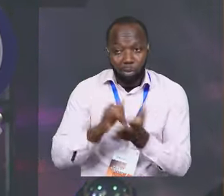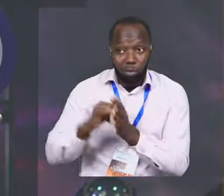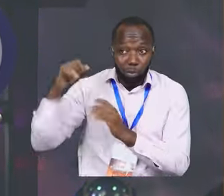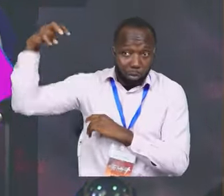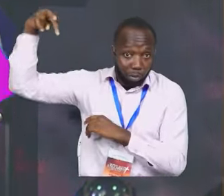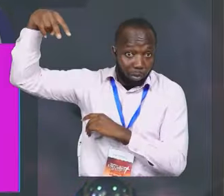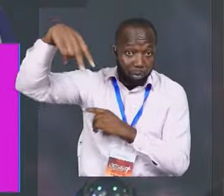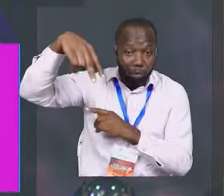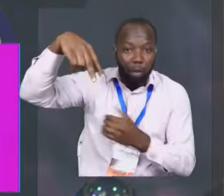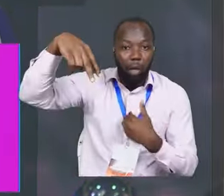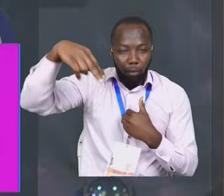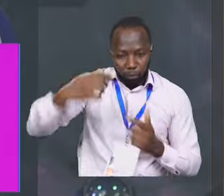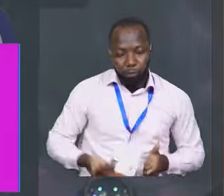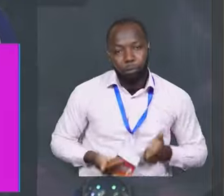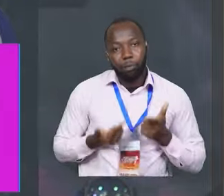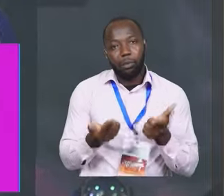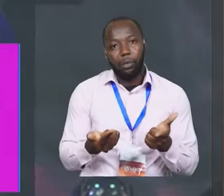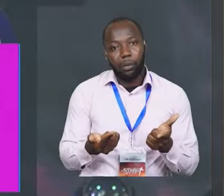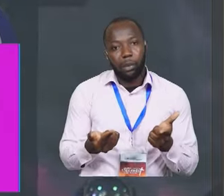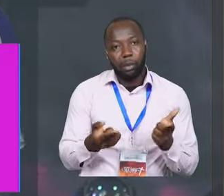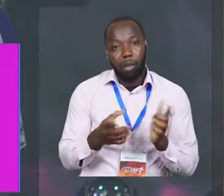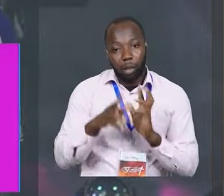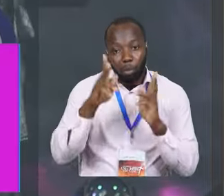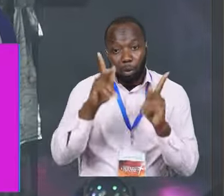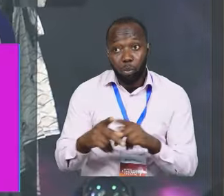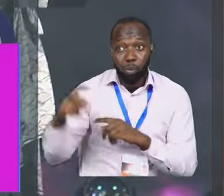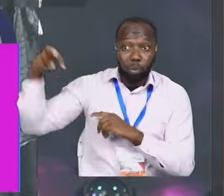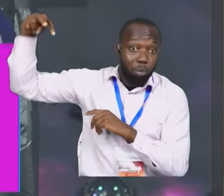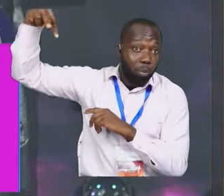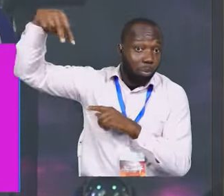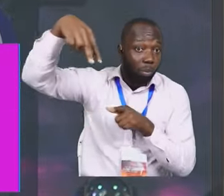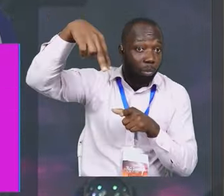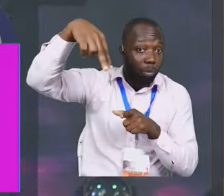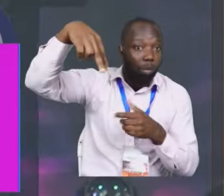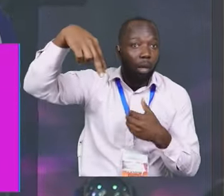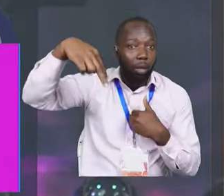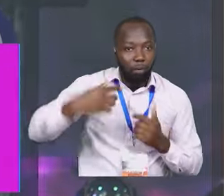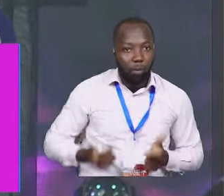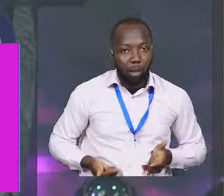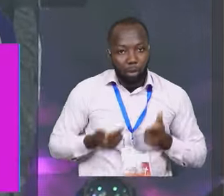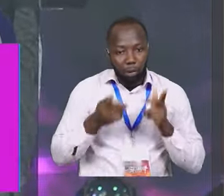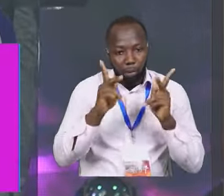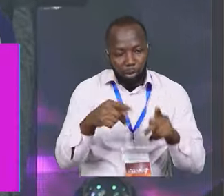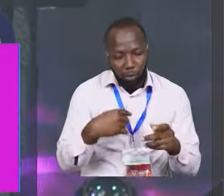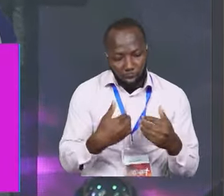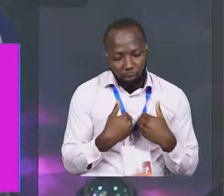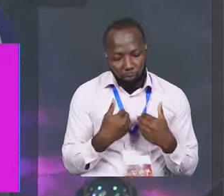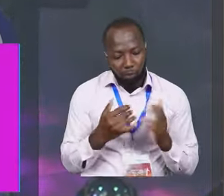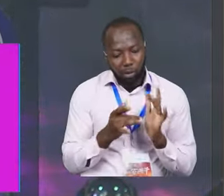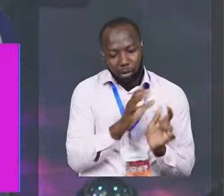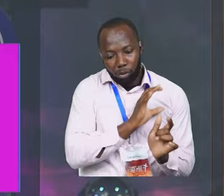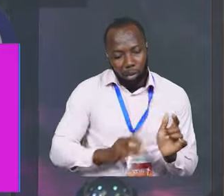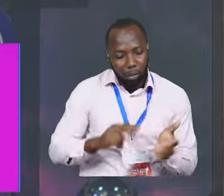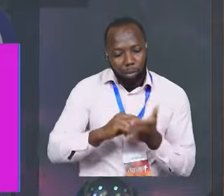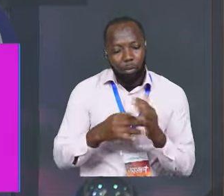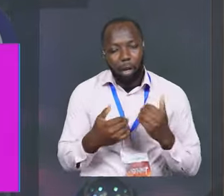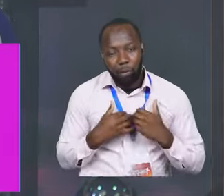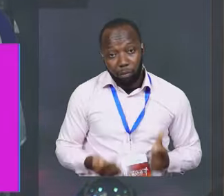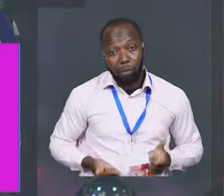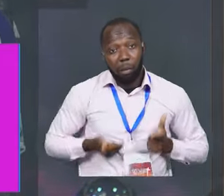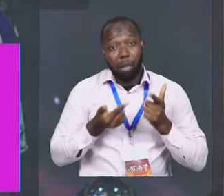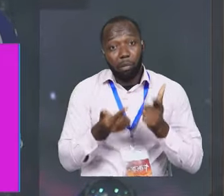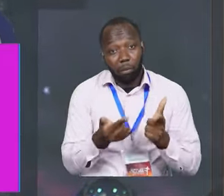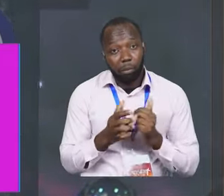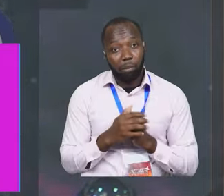Jesus has life. The one who has Jesus has life. He who has Jesus